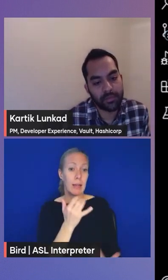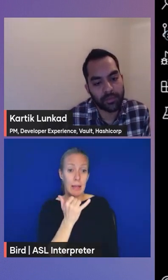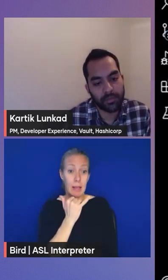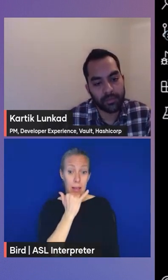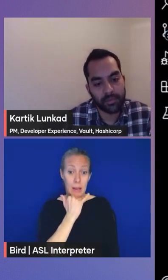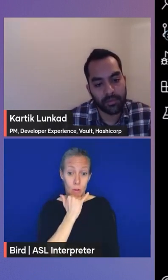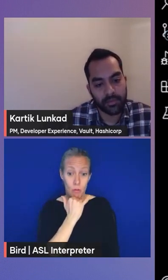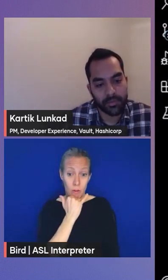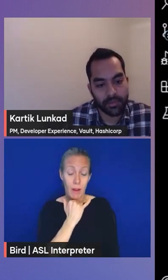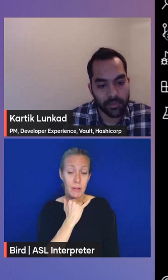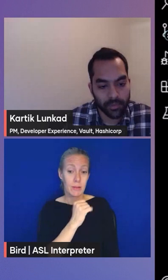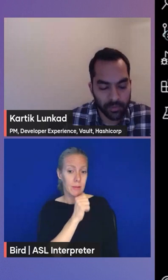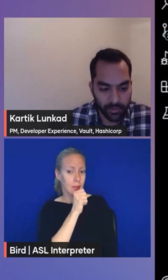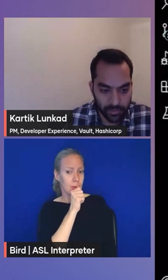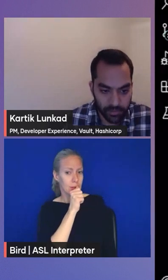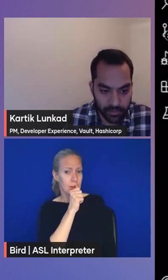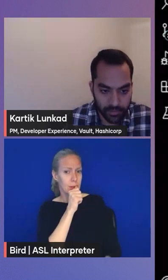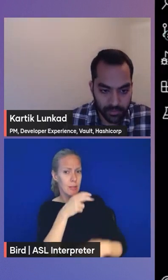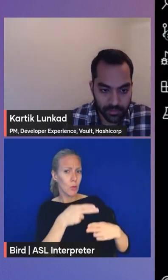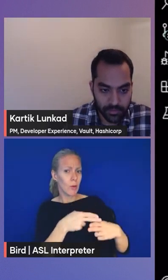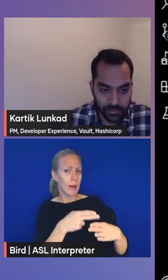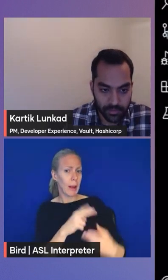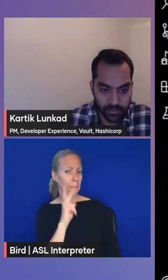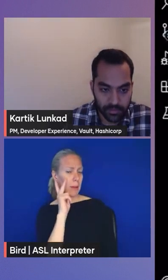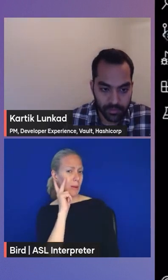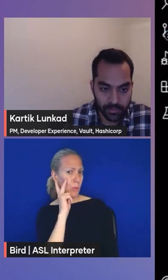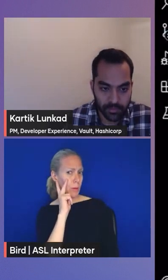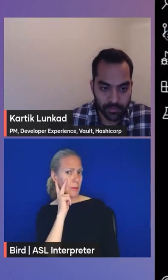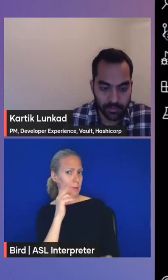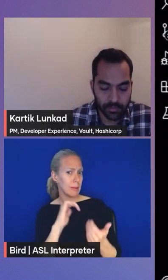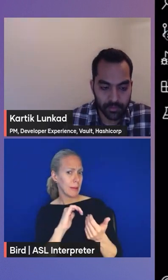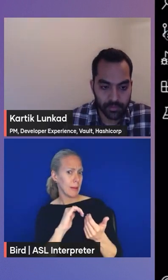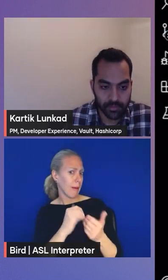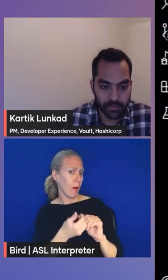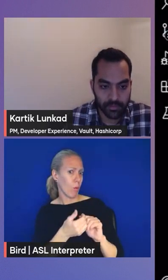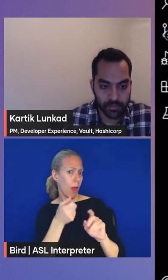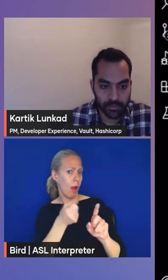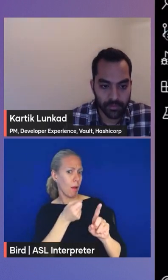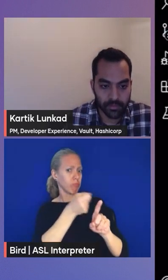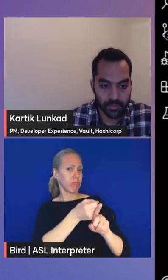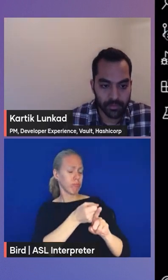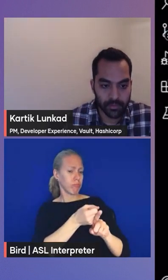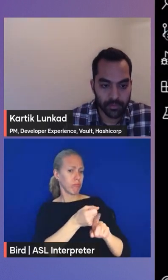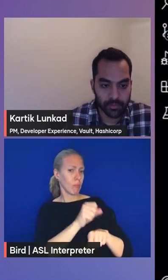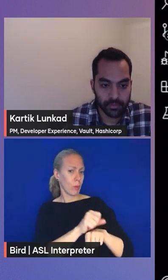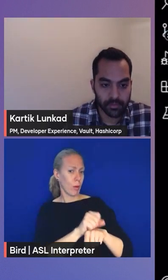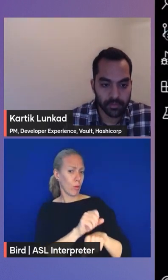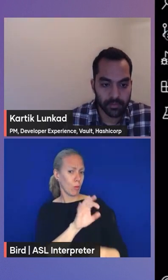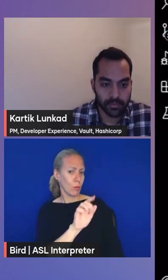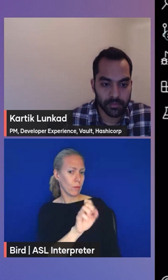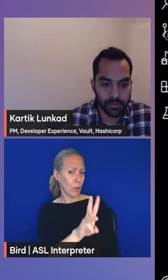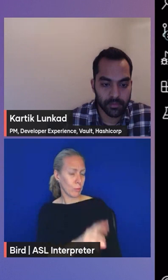secret name, and let's see how that impacts the actual workflow.